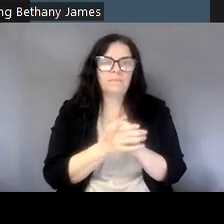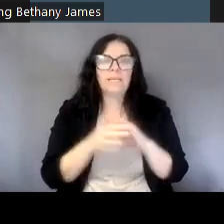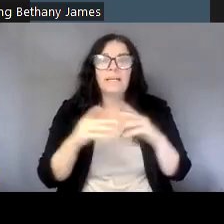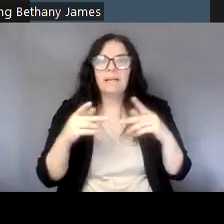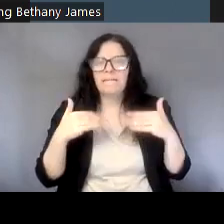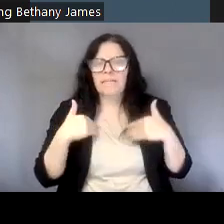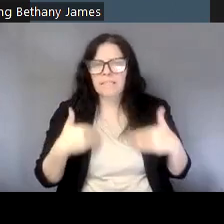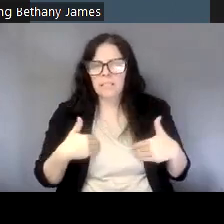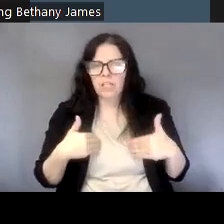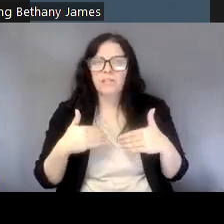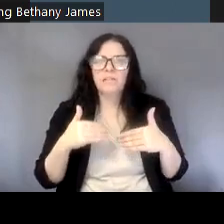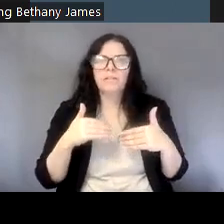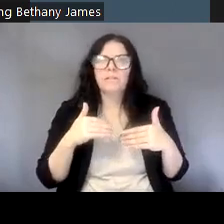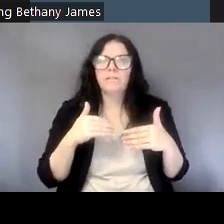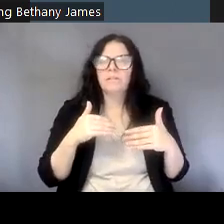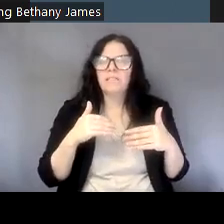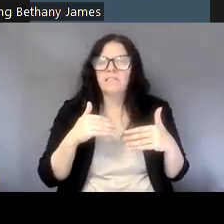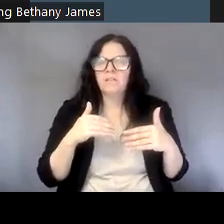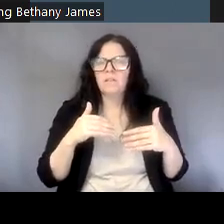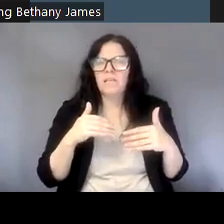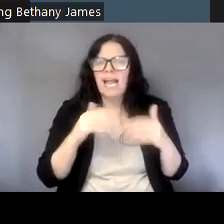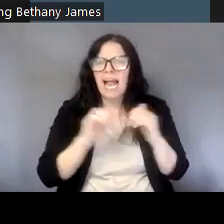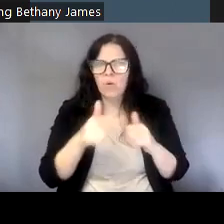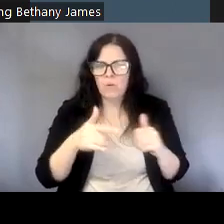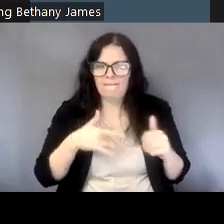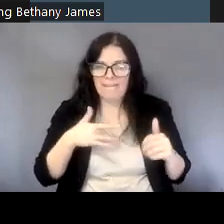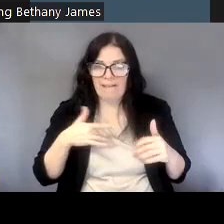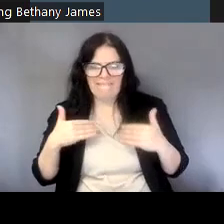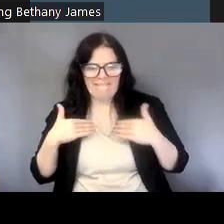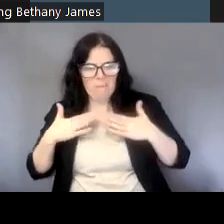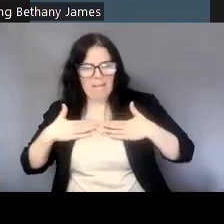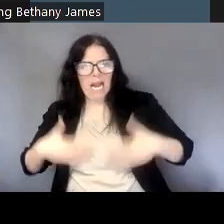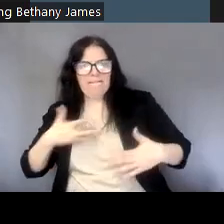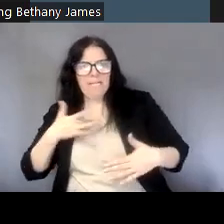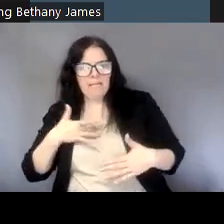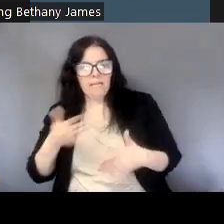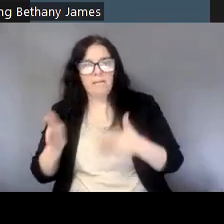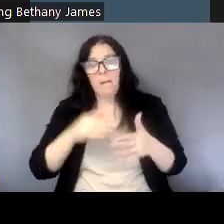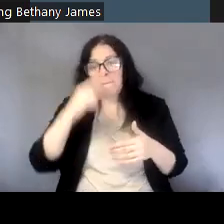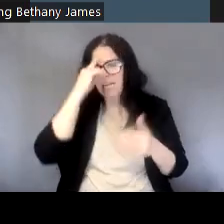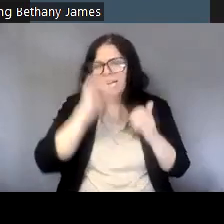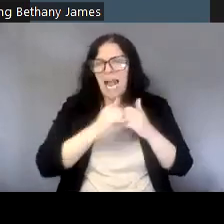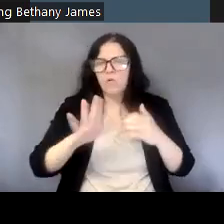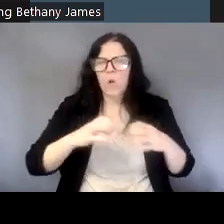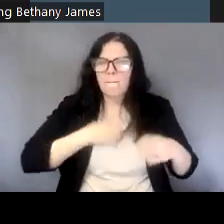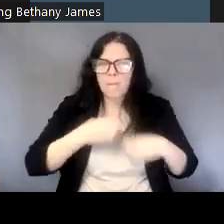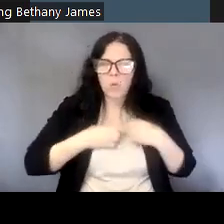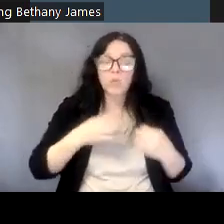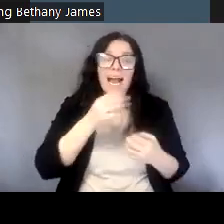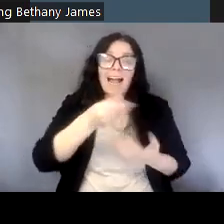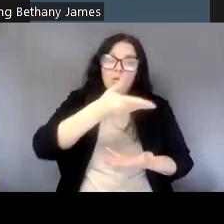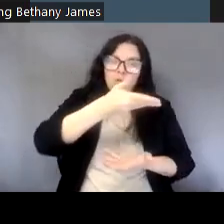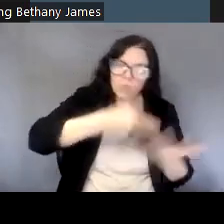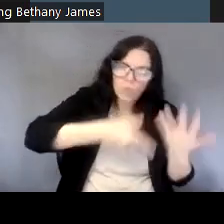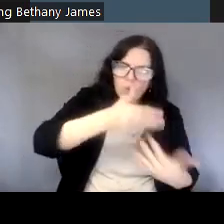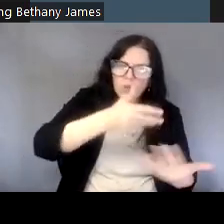physically. It's mental, how you feel emotionally, and it's social well-being. How are you